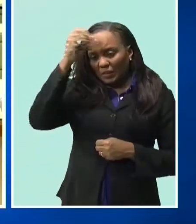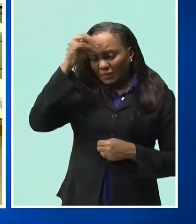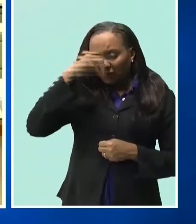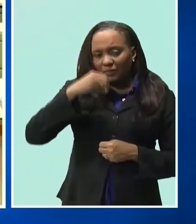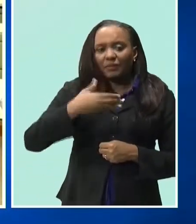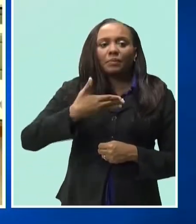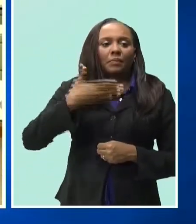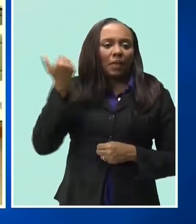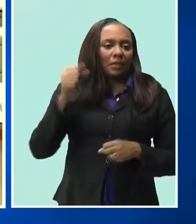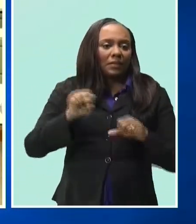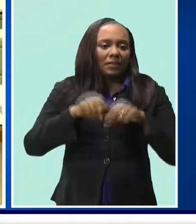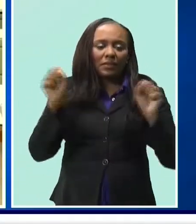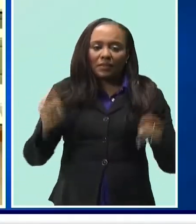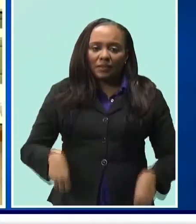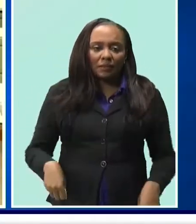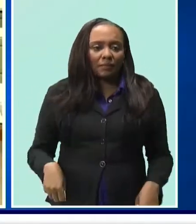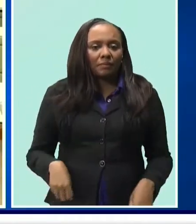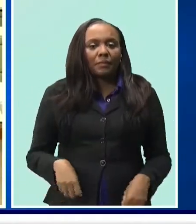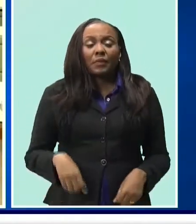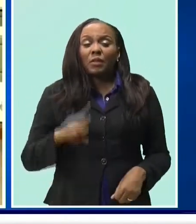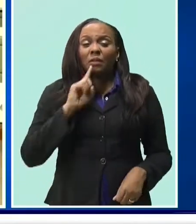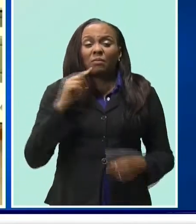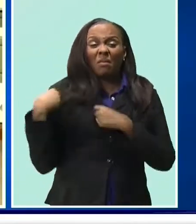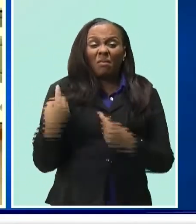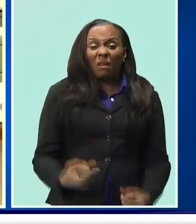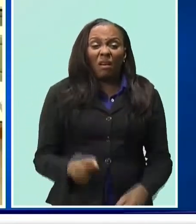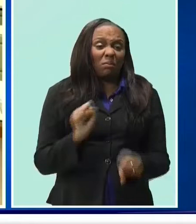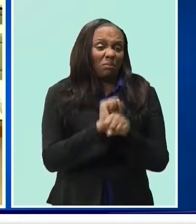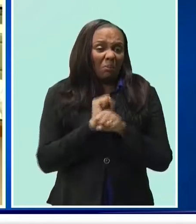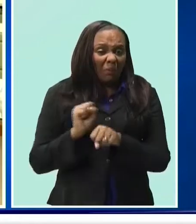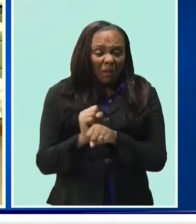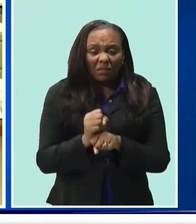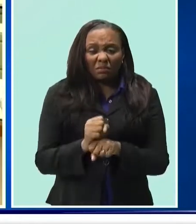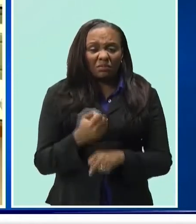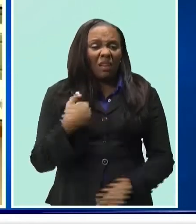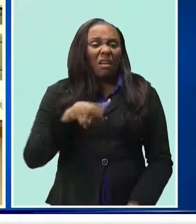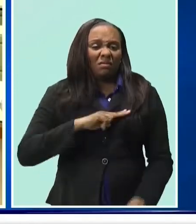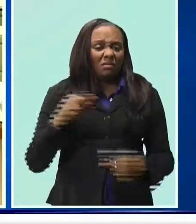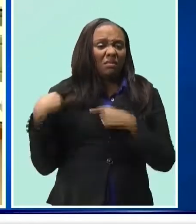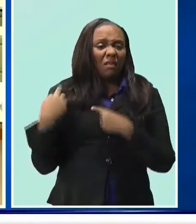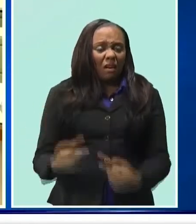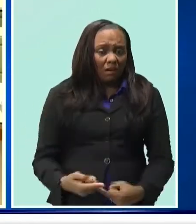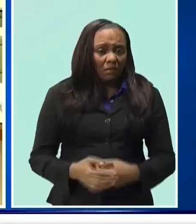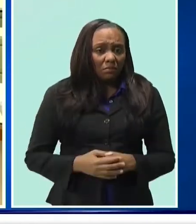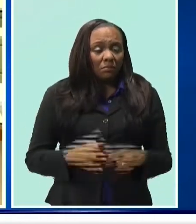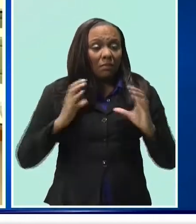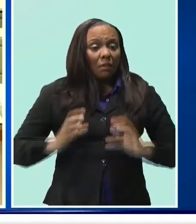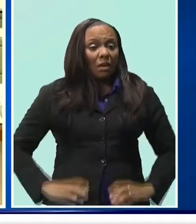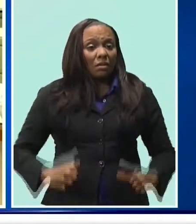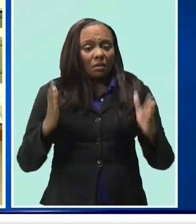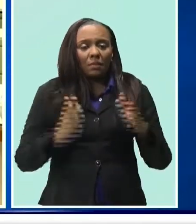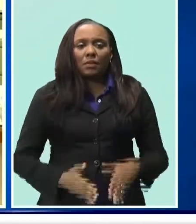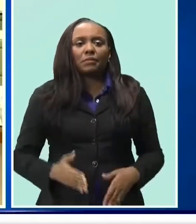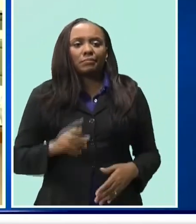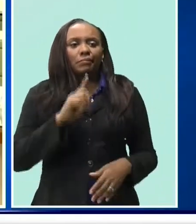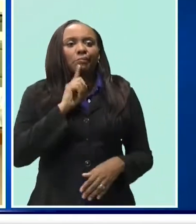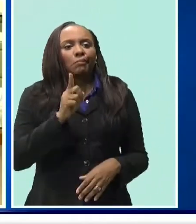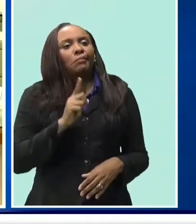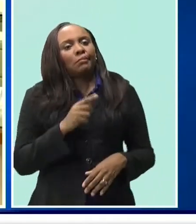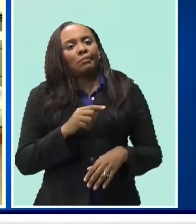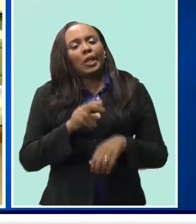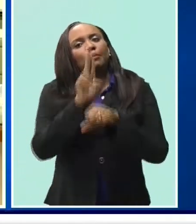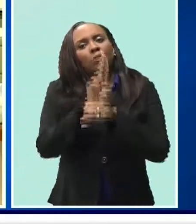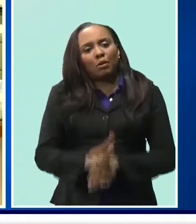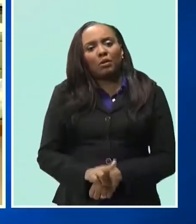is the best system. It so far has been working for us. And right now, our customer, they're getting used to coming